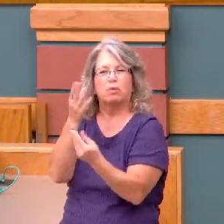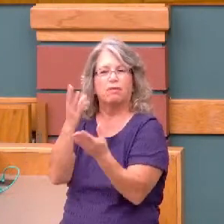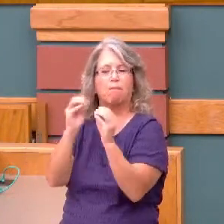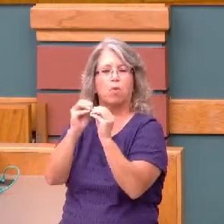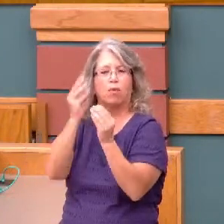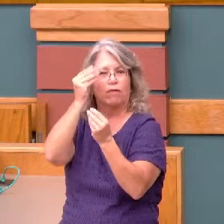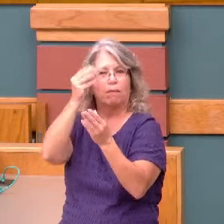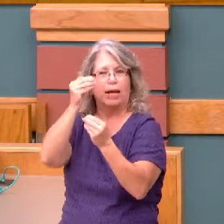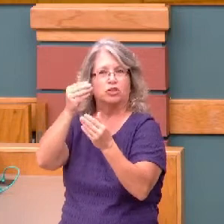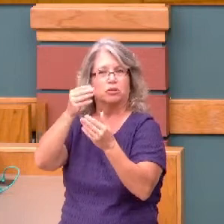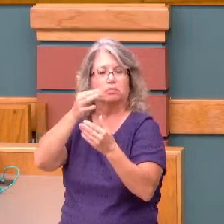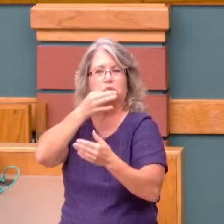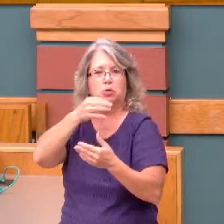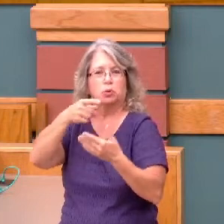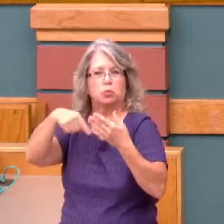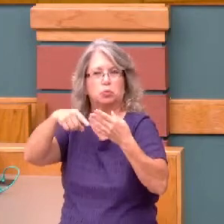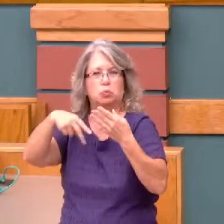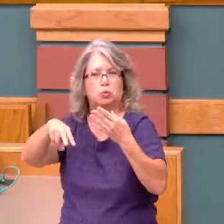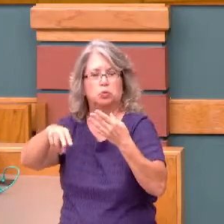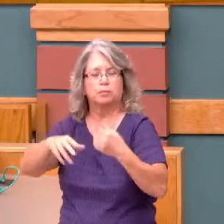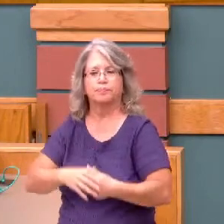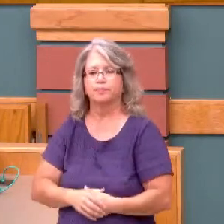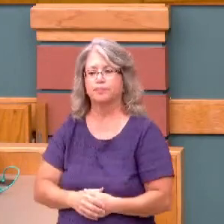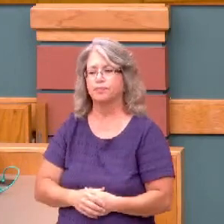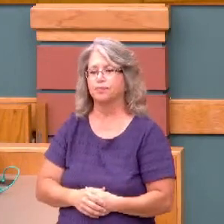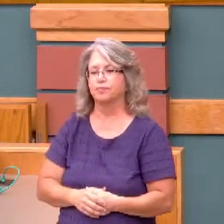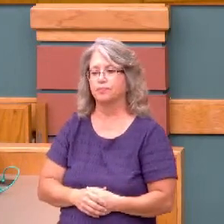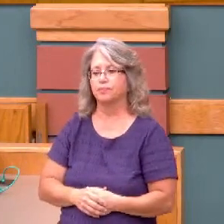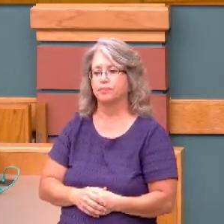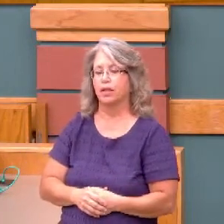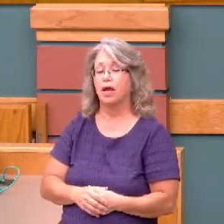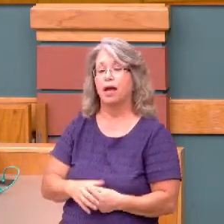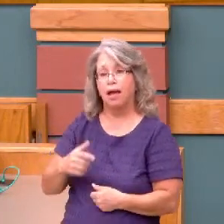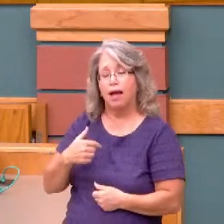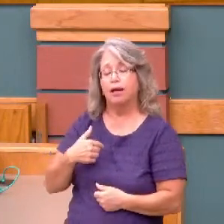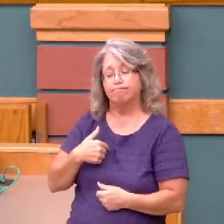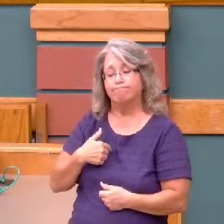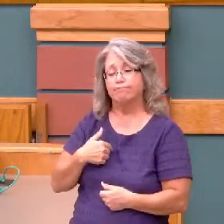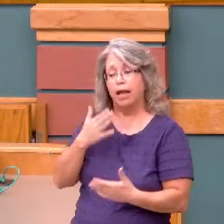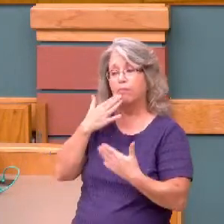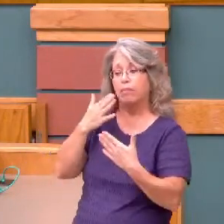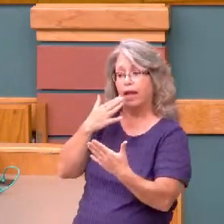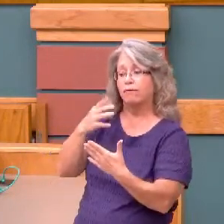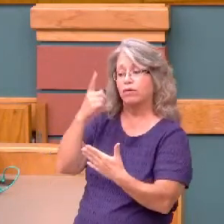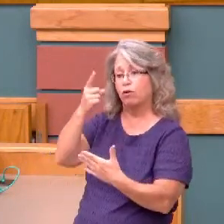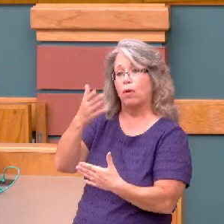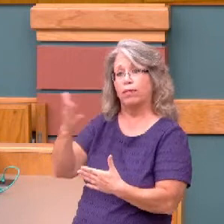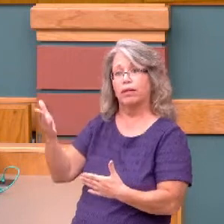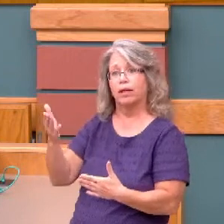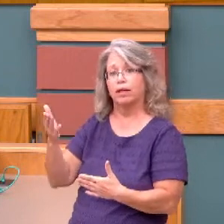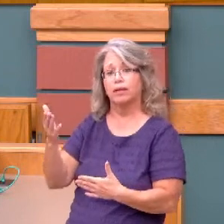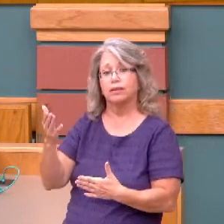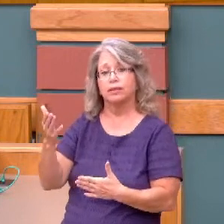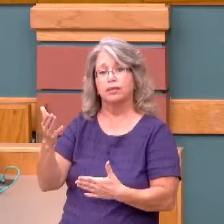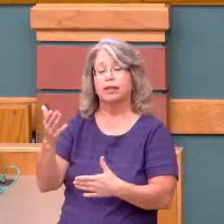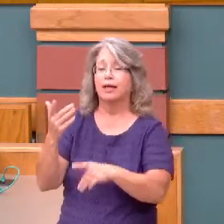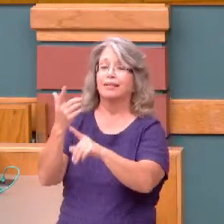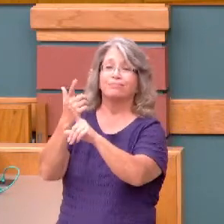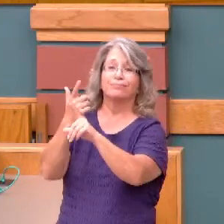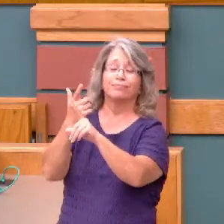weeks. I'm very thankful for one thing, and that's that these vaccines are here. Last year, when we had all